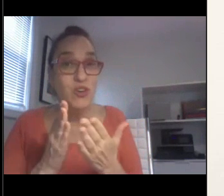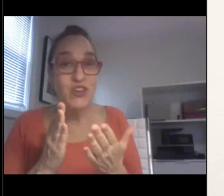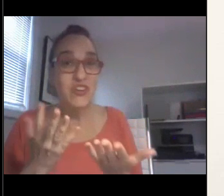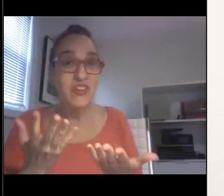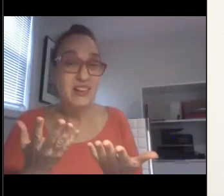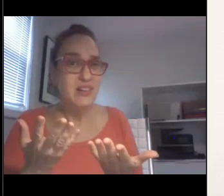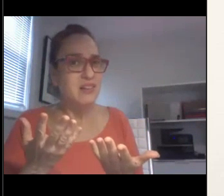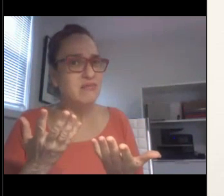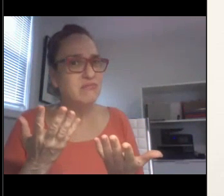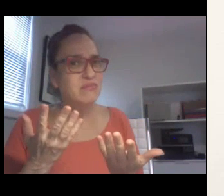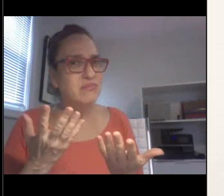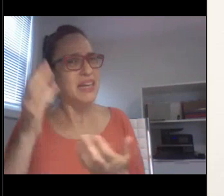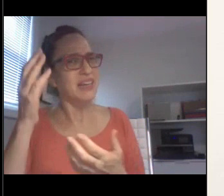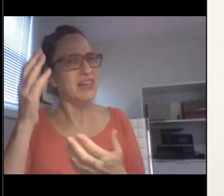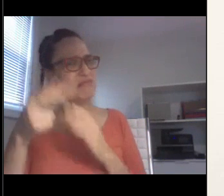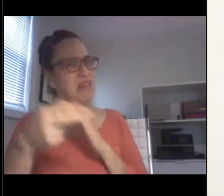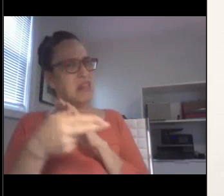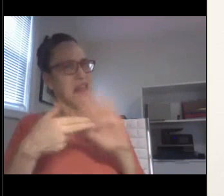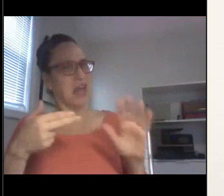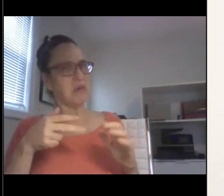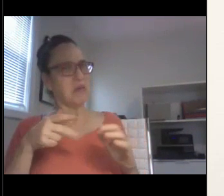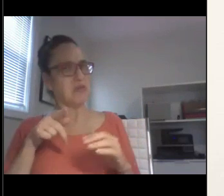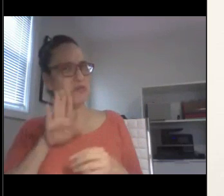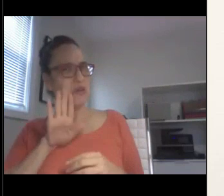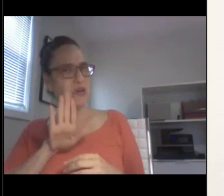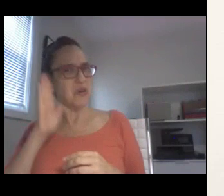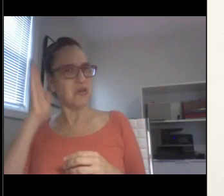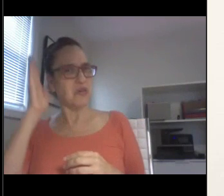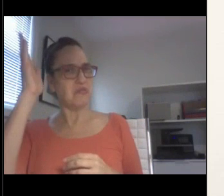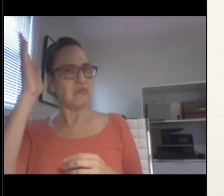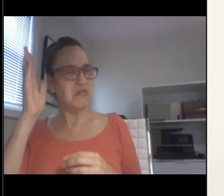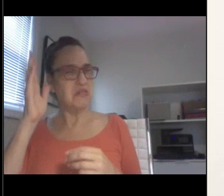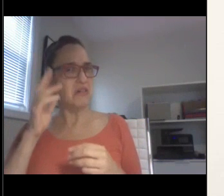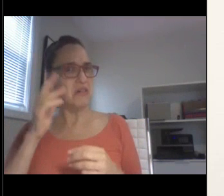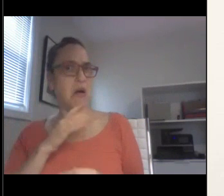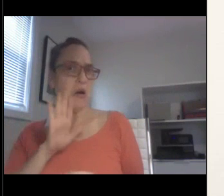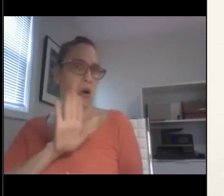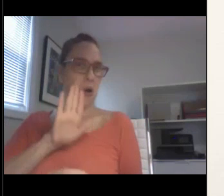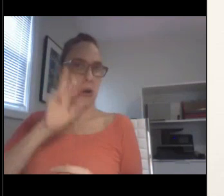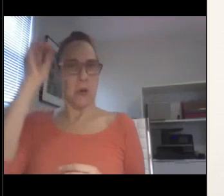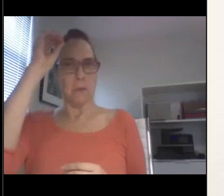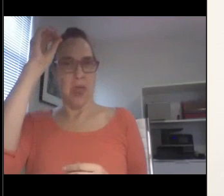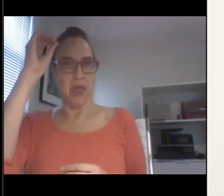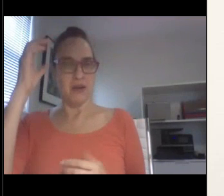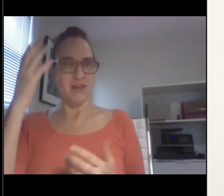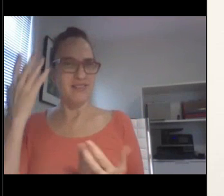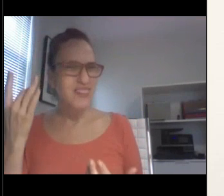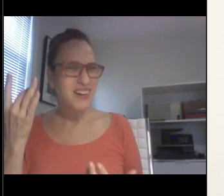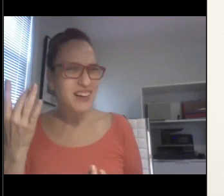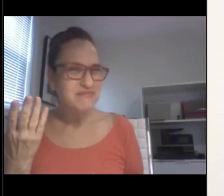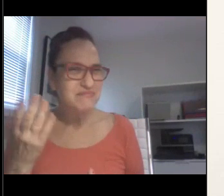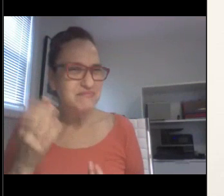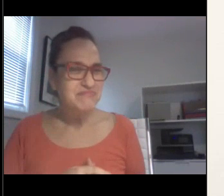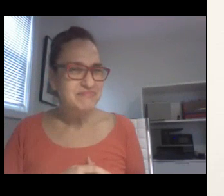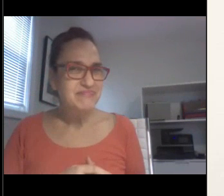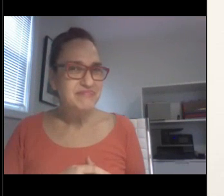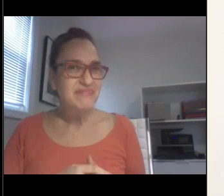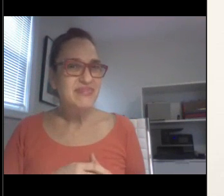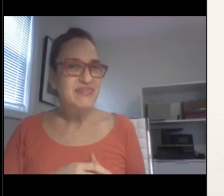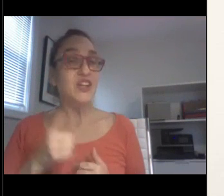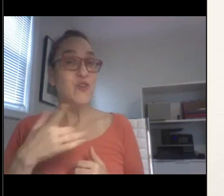an interesting take to me. And after a bit of conversation back and forth, I realized you're hearing it as opinion